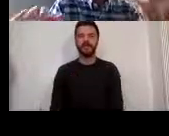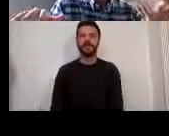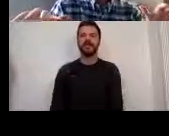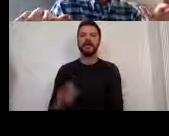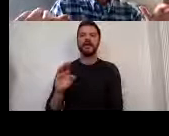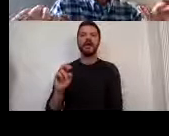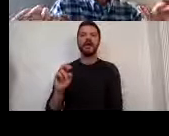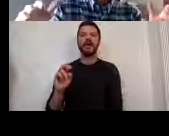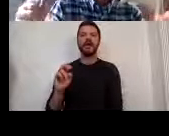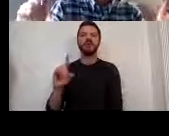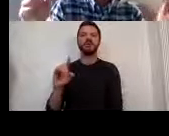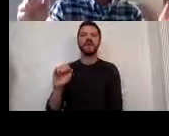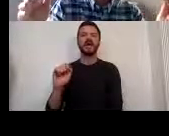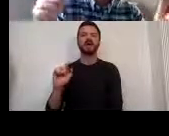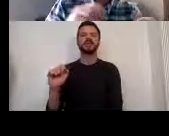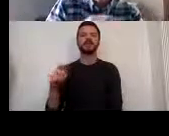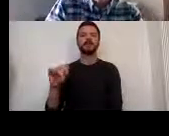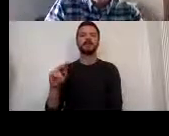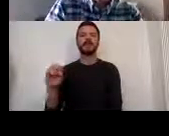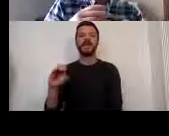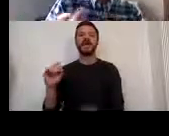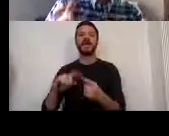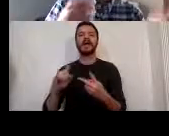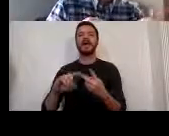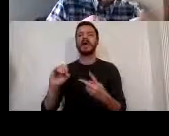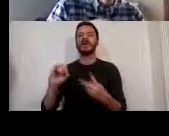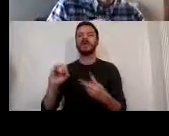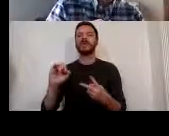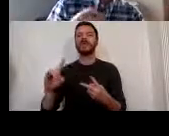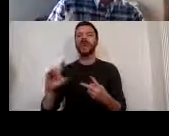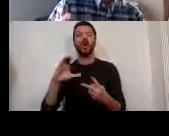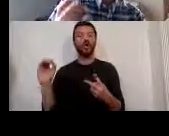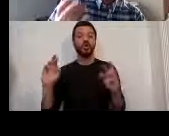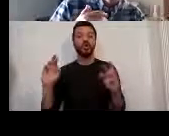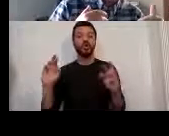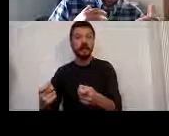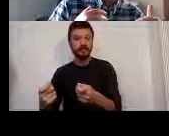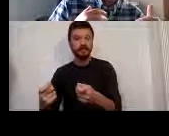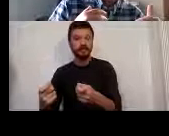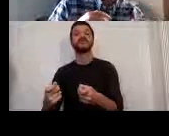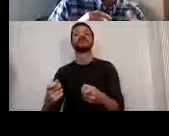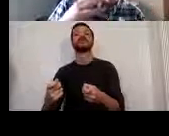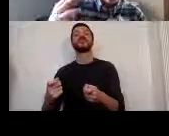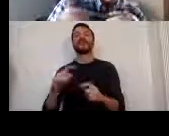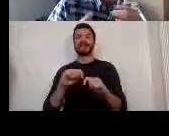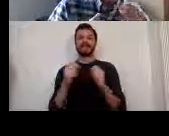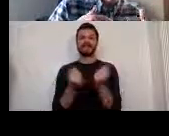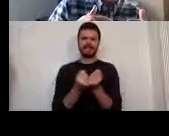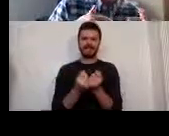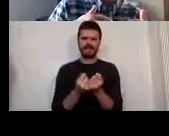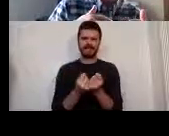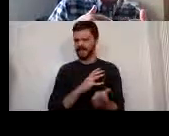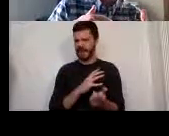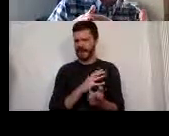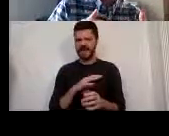benzodiazepine and opioid co-prescribing came up, the team came away from that session and conducted